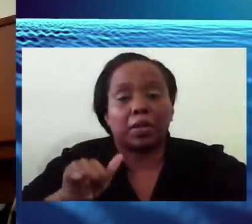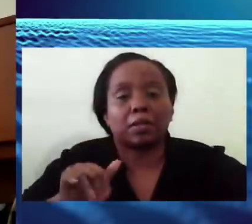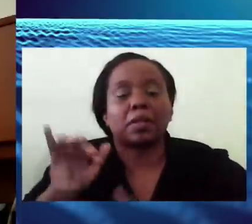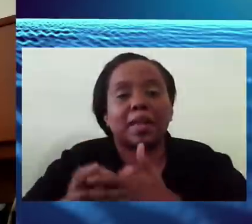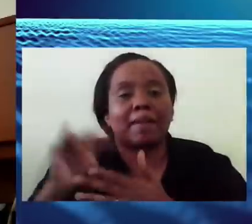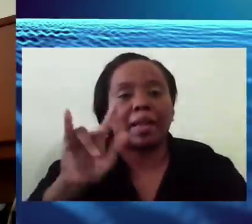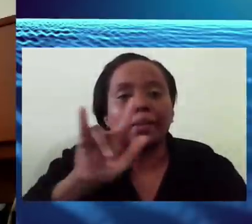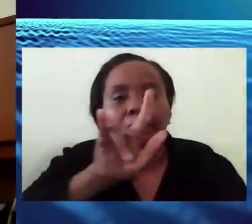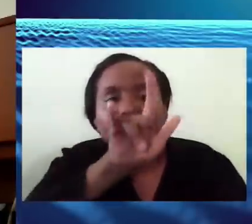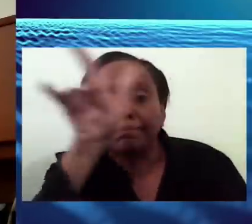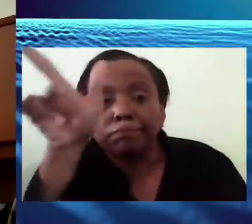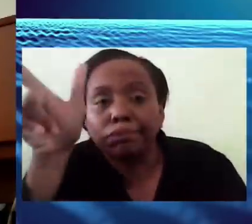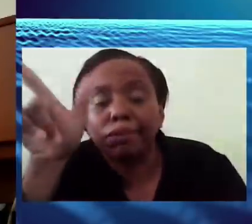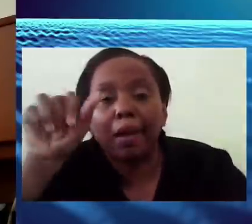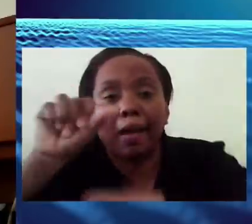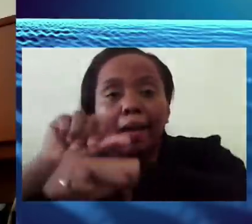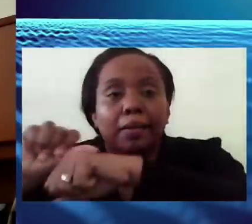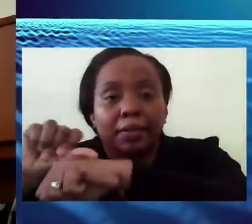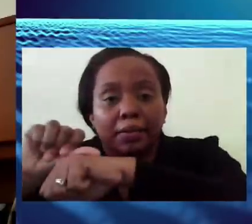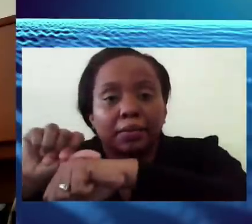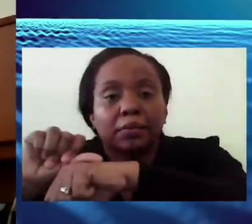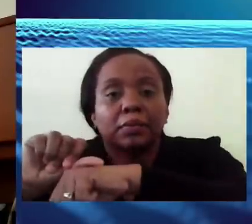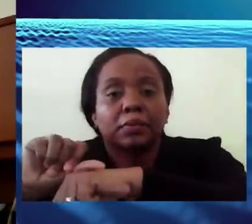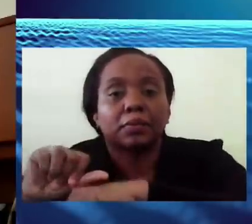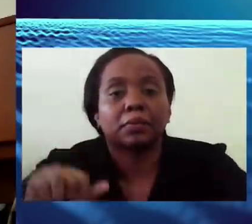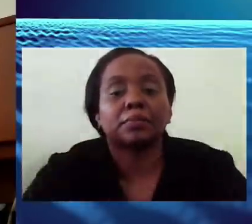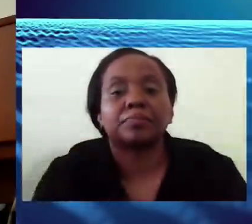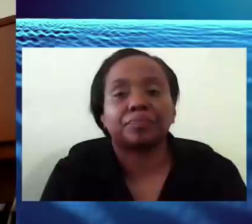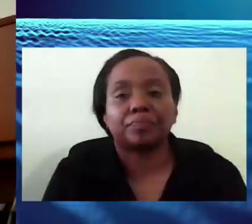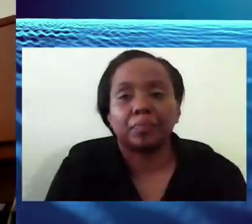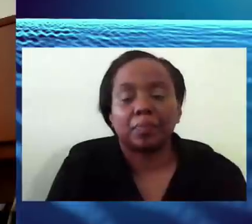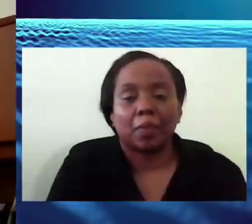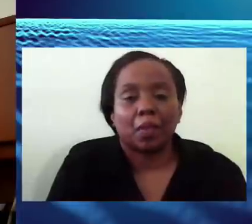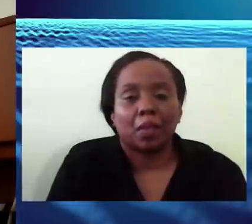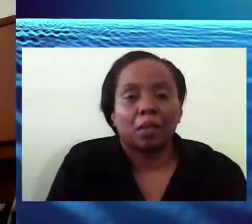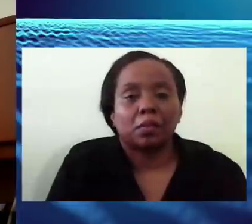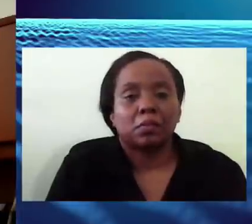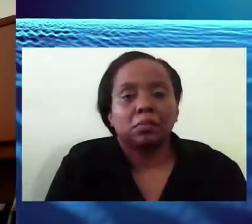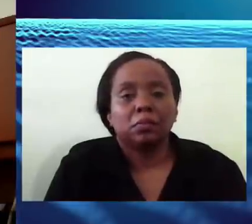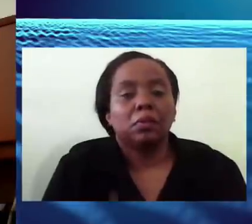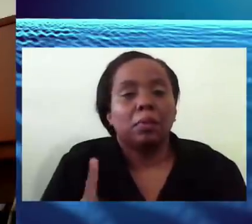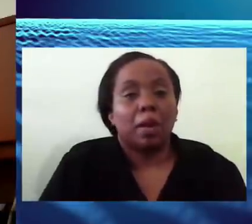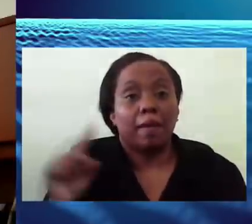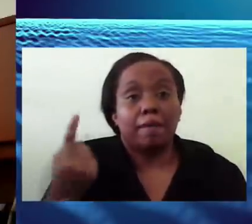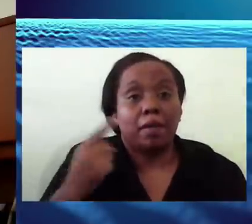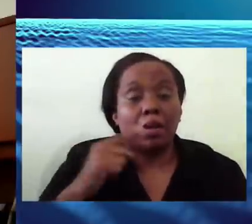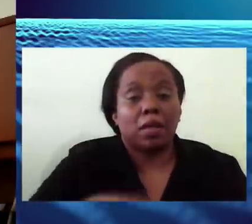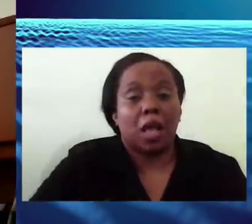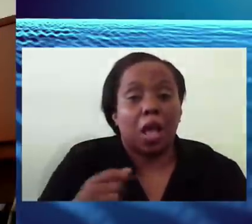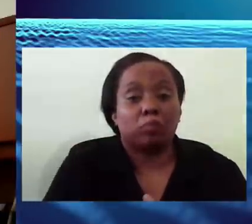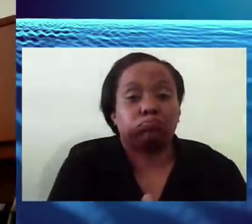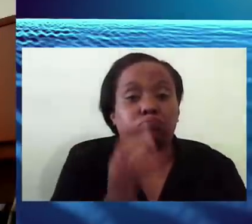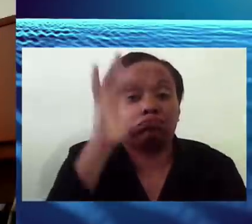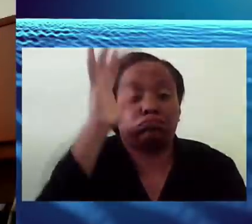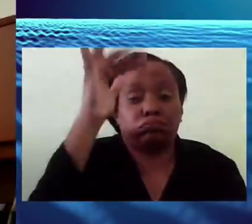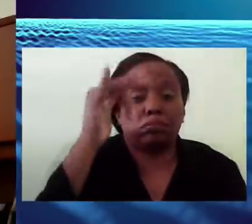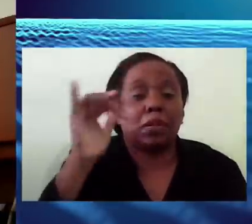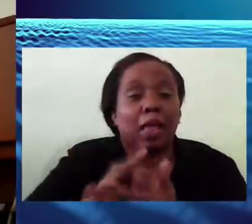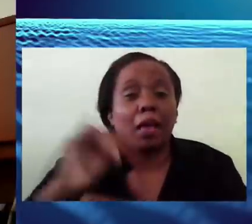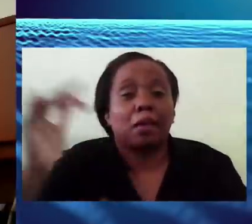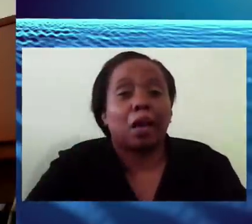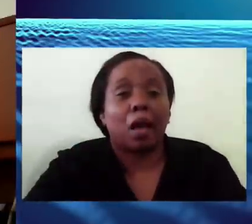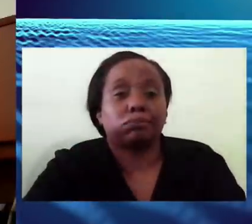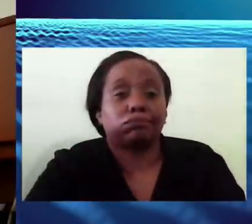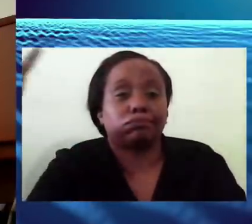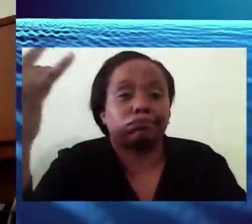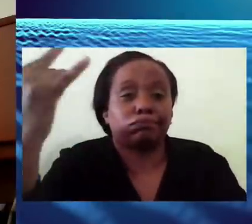that there was an earlier flight at the beginning of the ash fall when the first eruption took place. And the expectation is that that flight will make its way